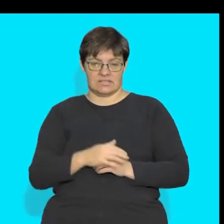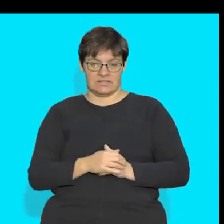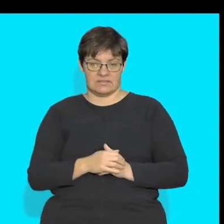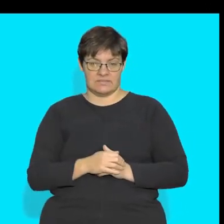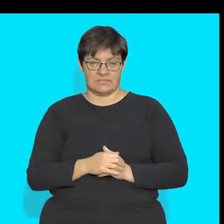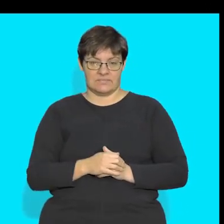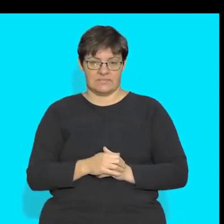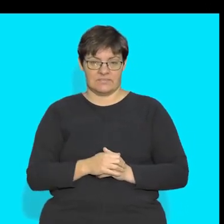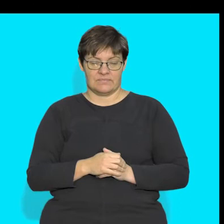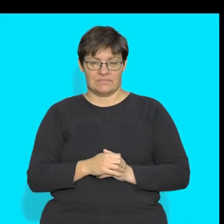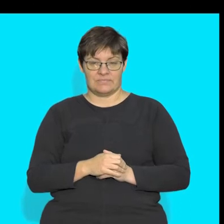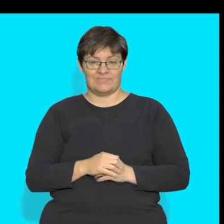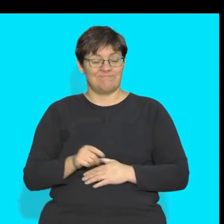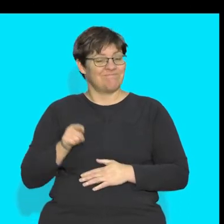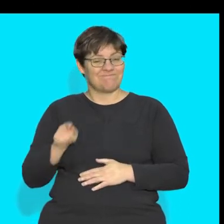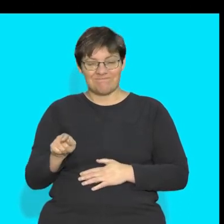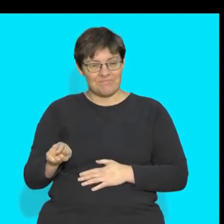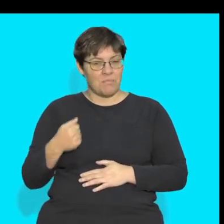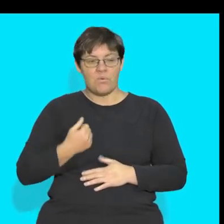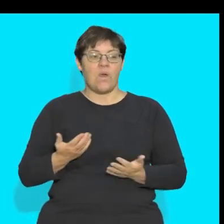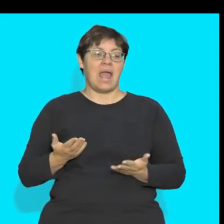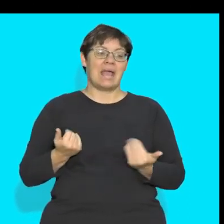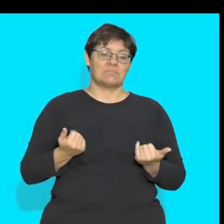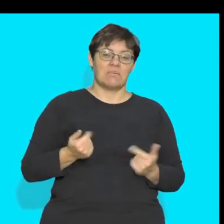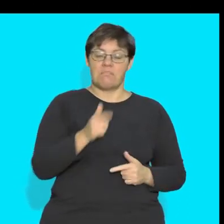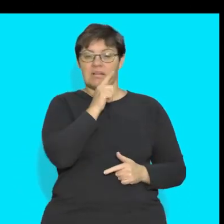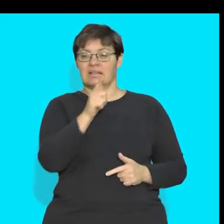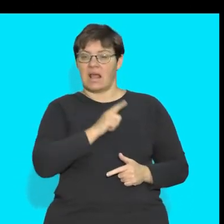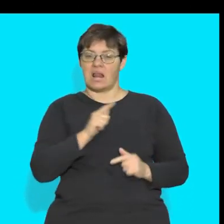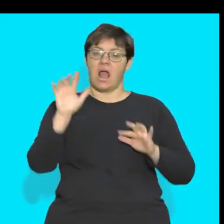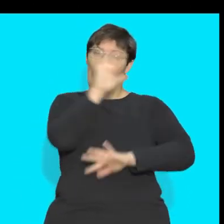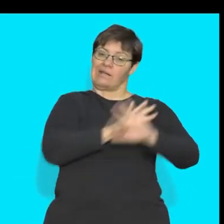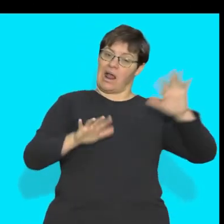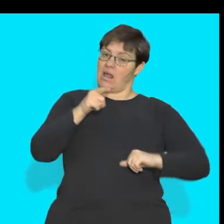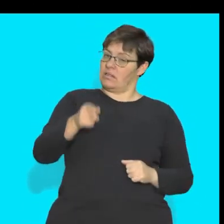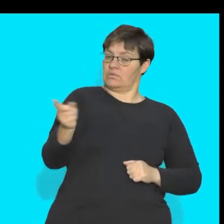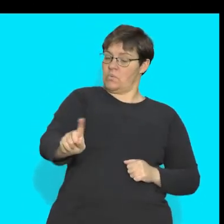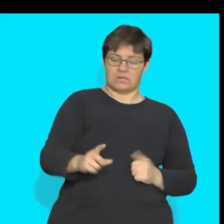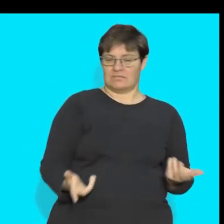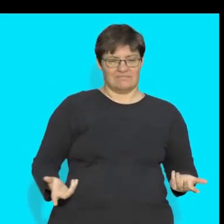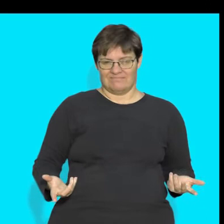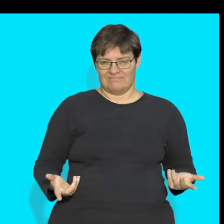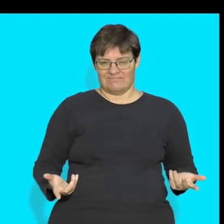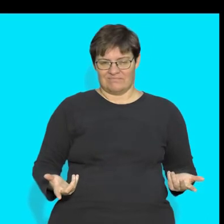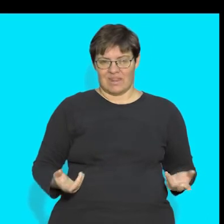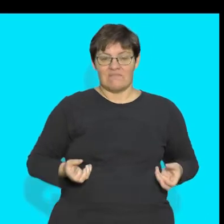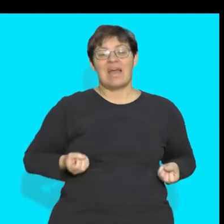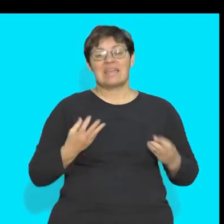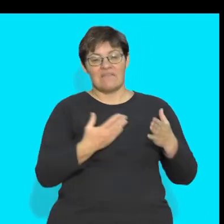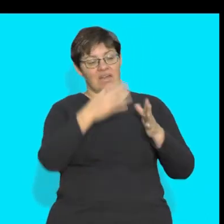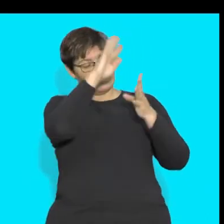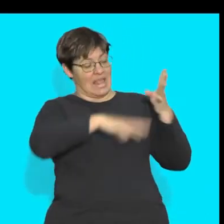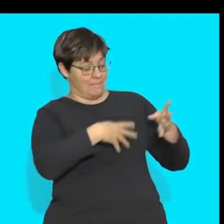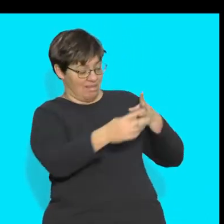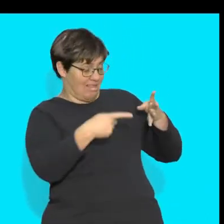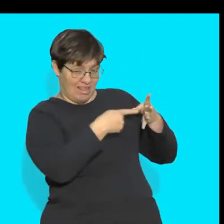at this point, I don't expect you to be able to tell me what color light that is. Not unless I give you some sort of